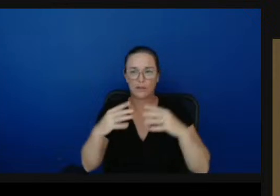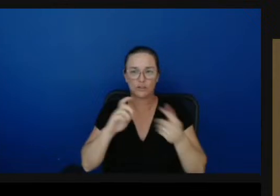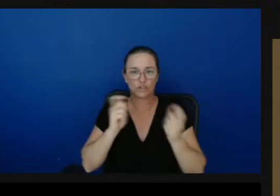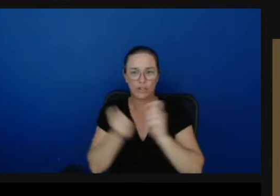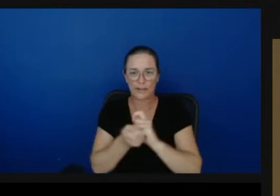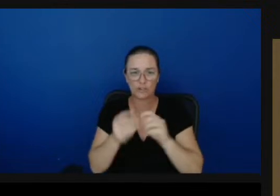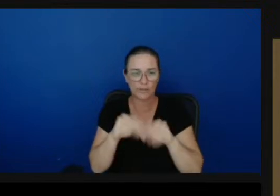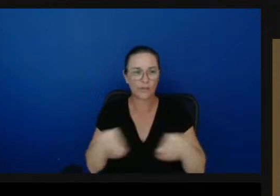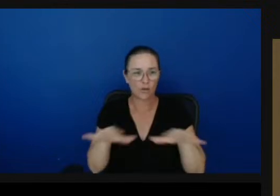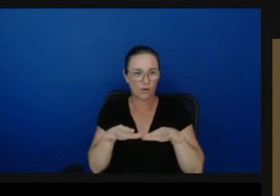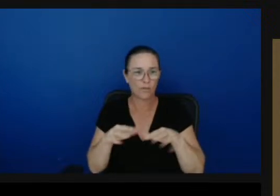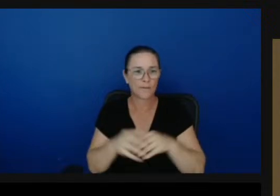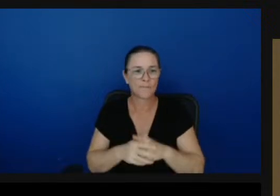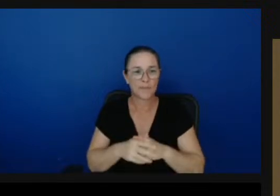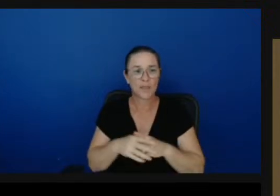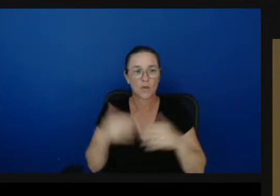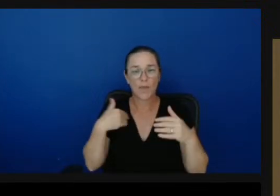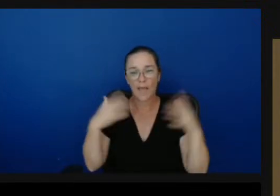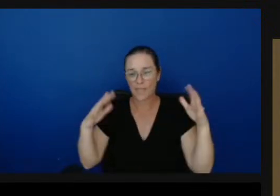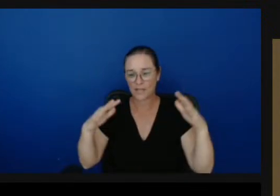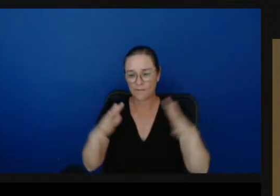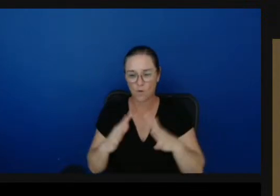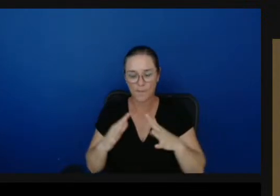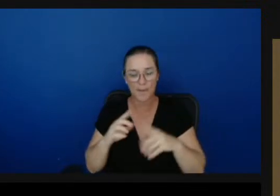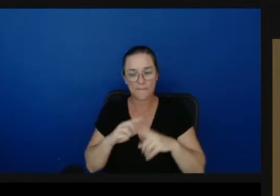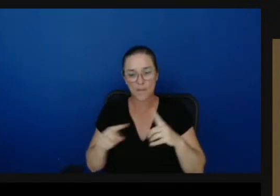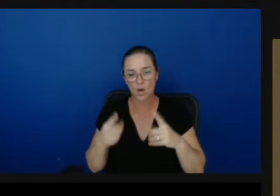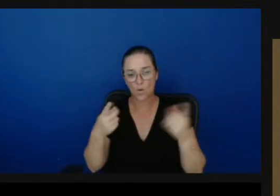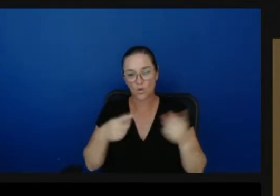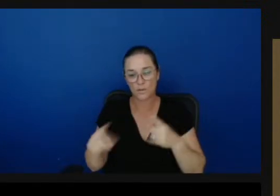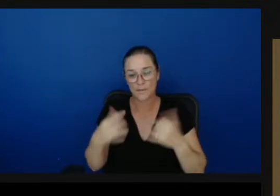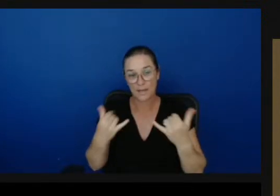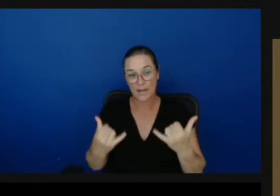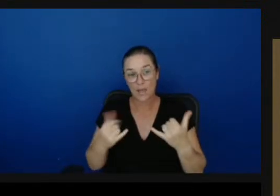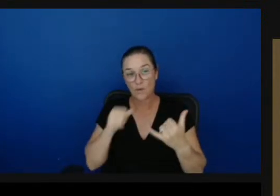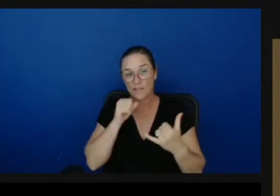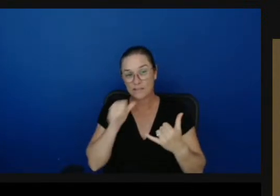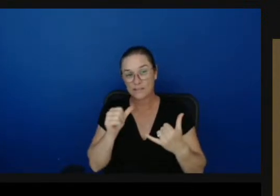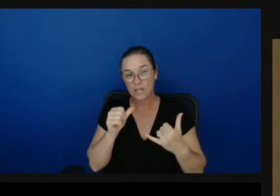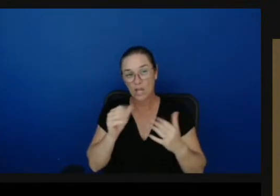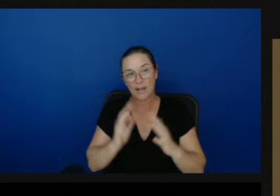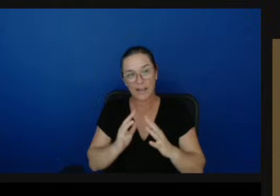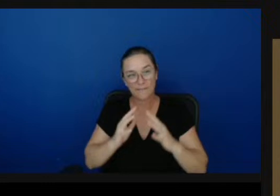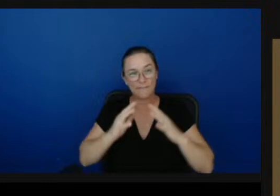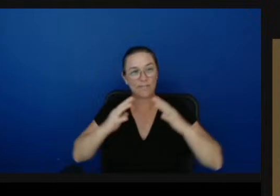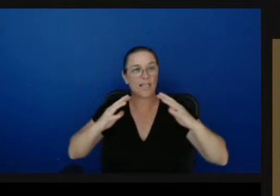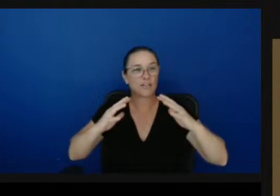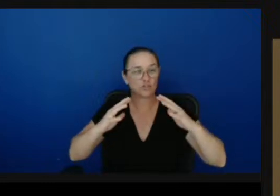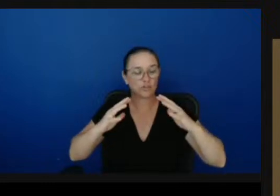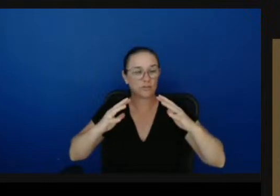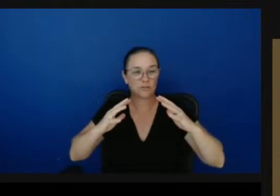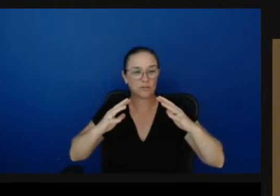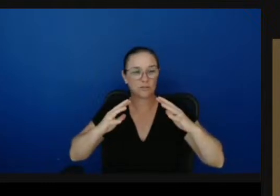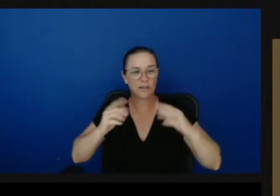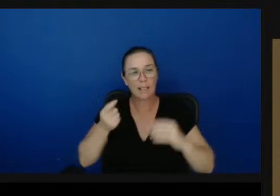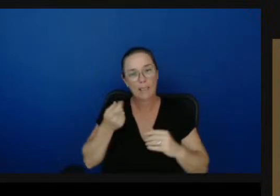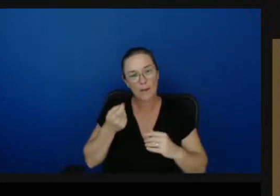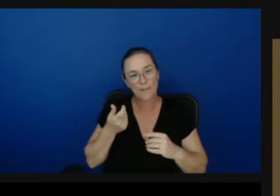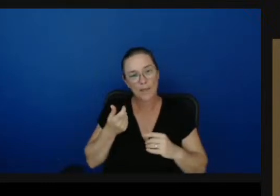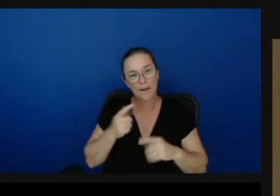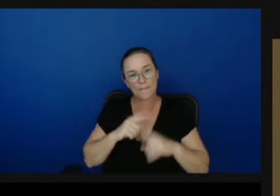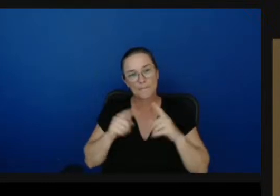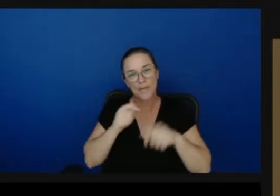there was deformation from that. But what we're seeing deformation happening now is not so much inflation. A little bit. The stations that